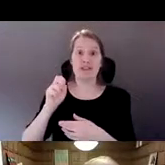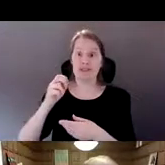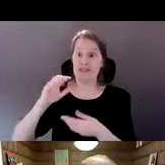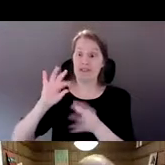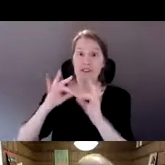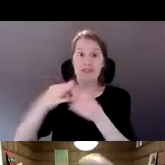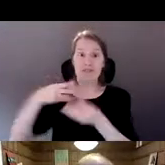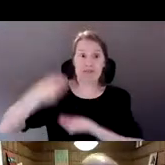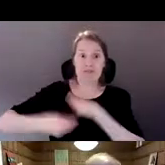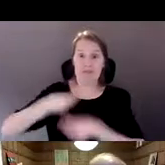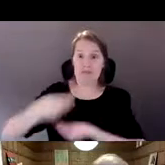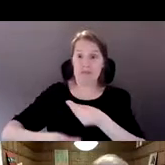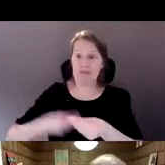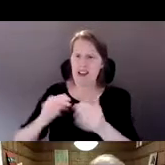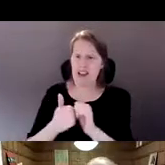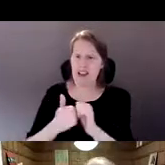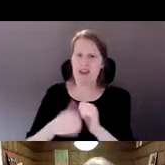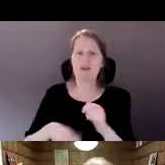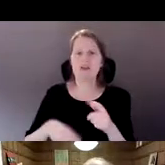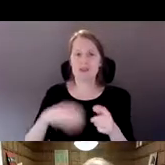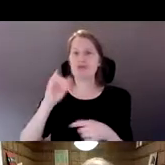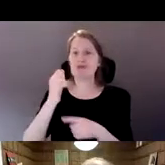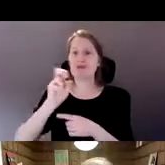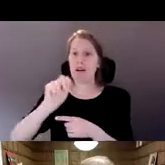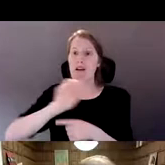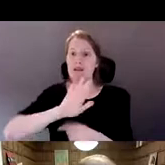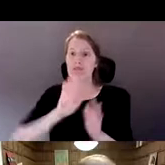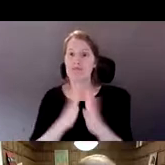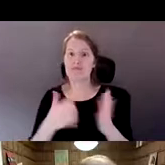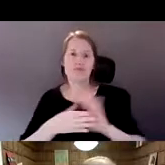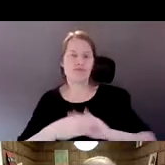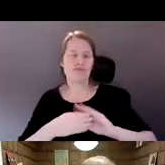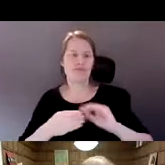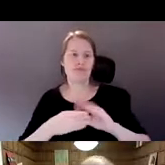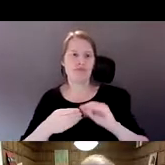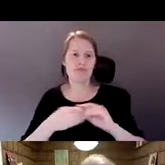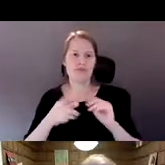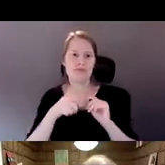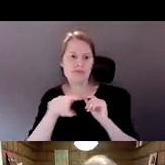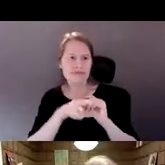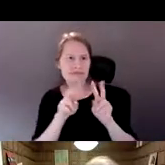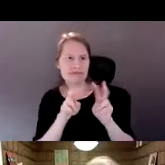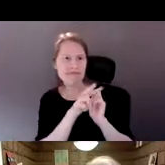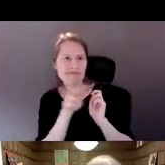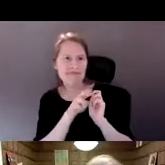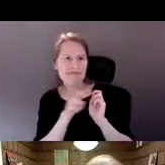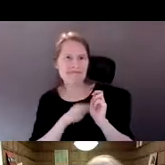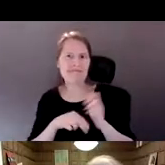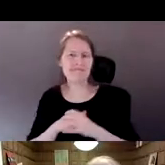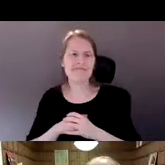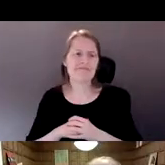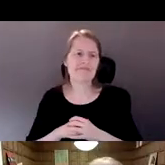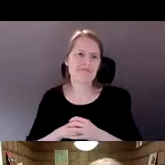next slide. In the Gospel of John, for example, a famous phrase, you see the gospel